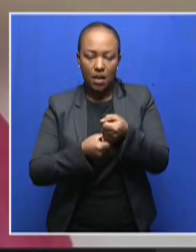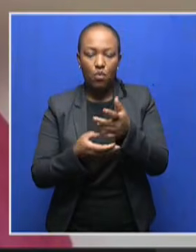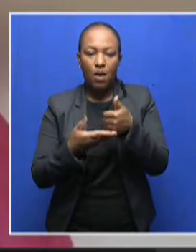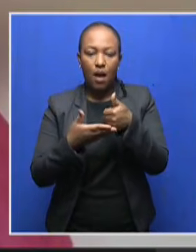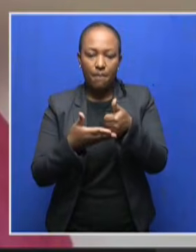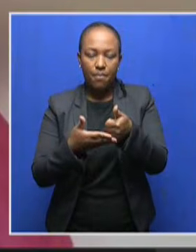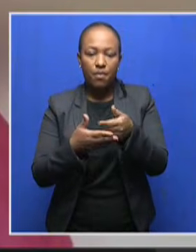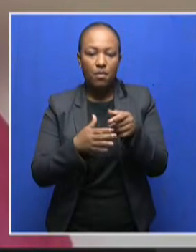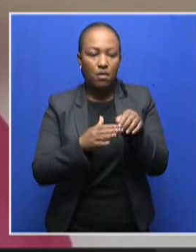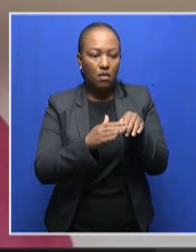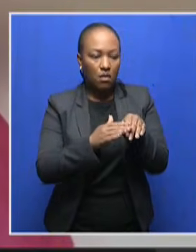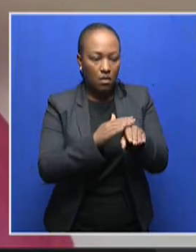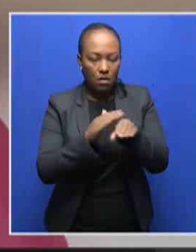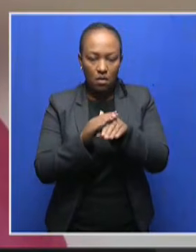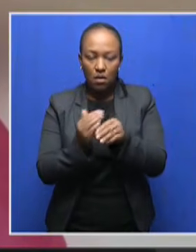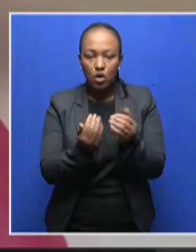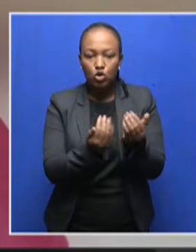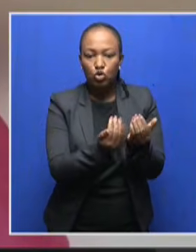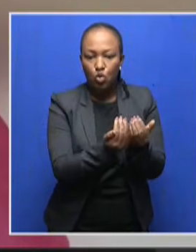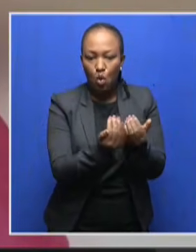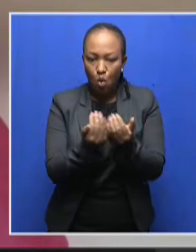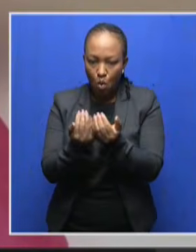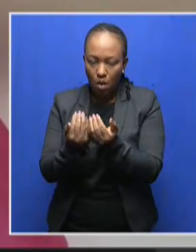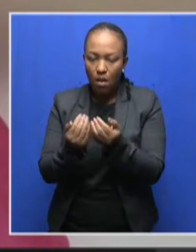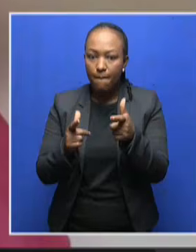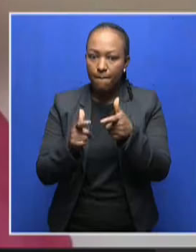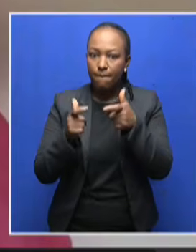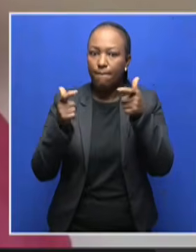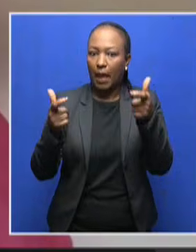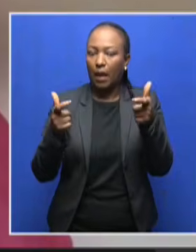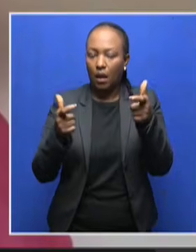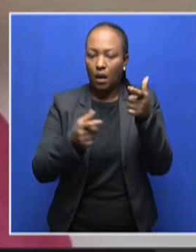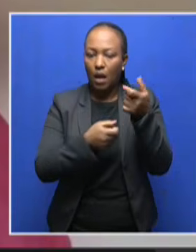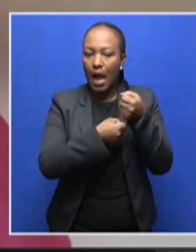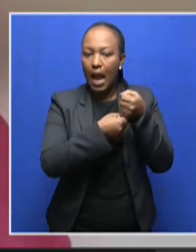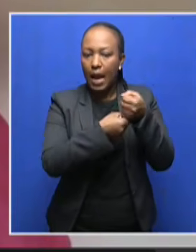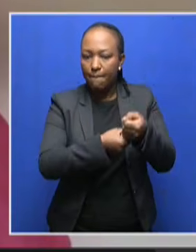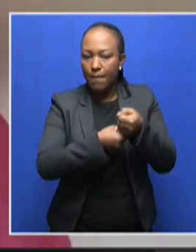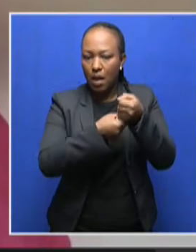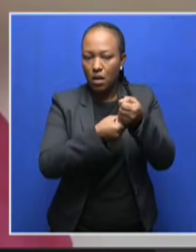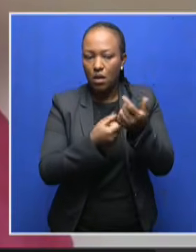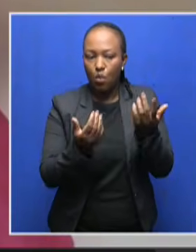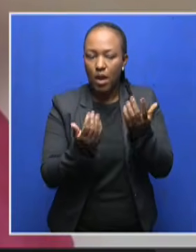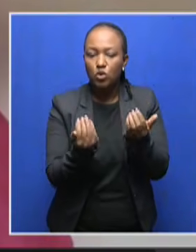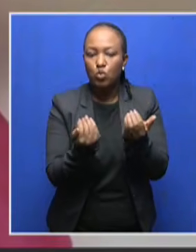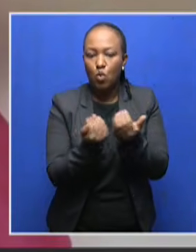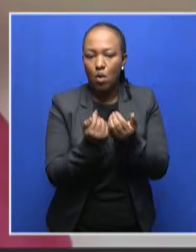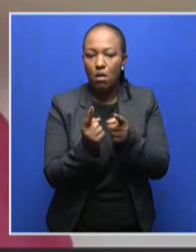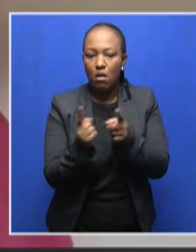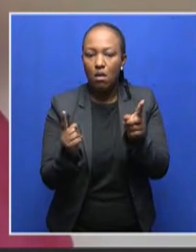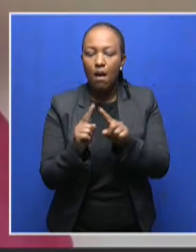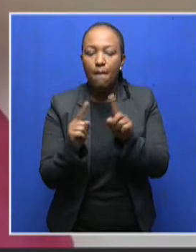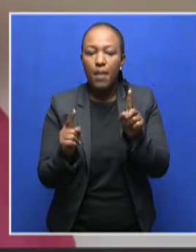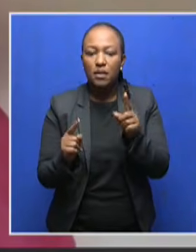schools to have mass campaigns at schools. But one of the problems we find is that we don't get